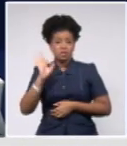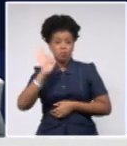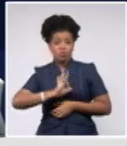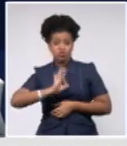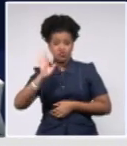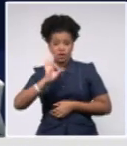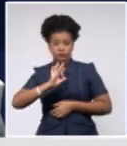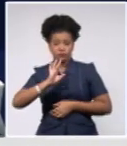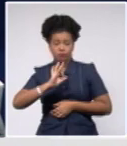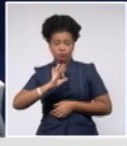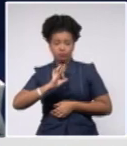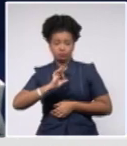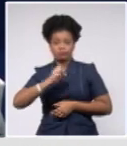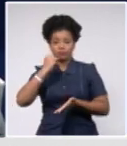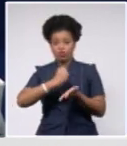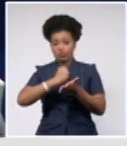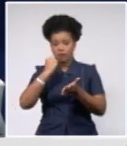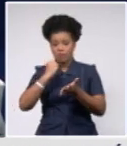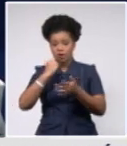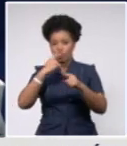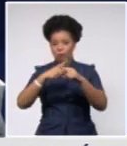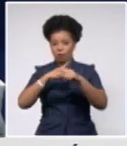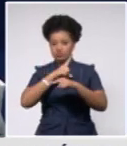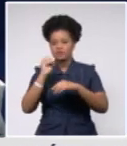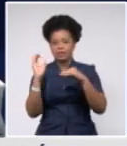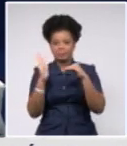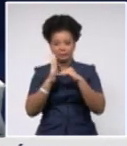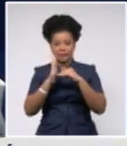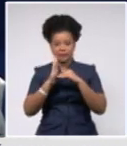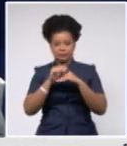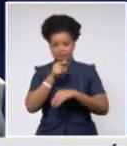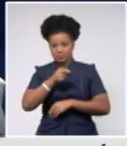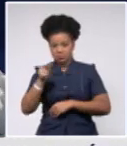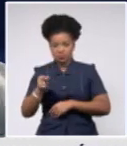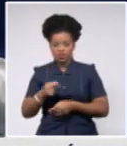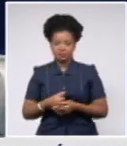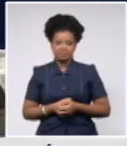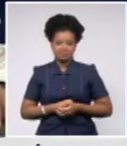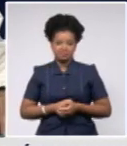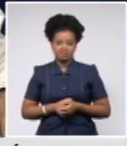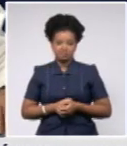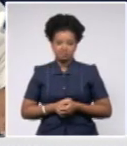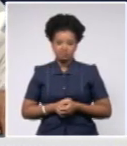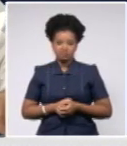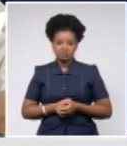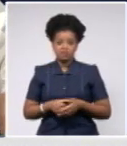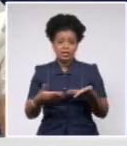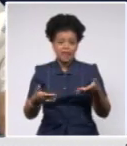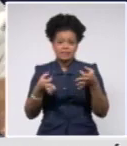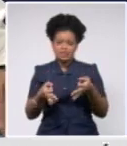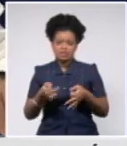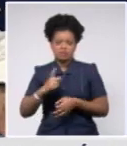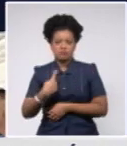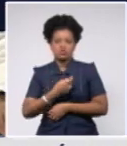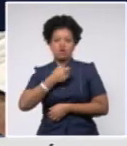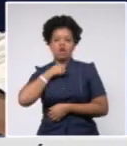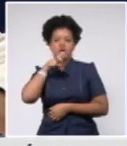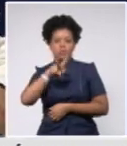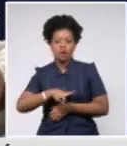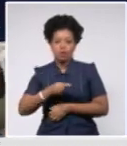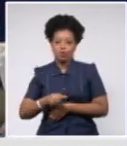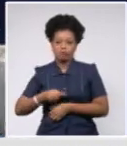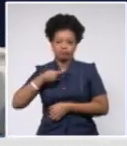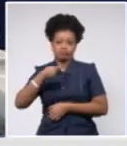with COVID-19 yesterday were already in hospitals or isolation centres.